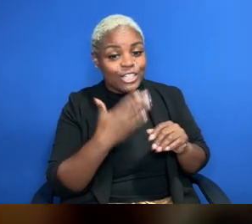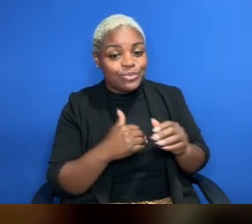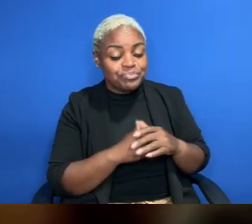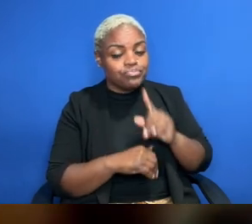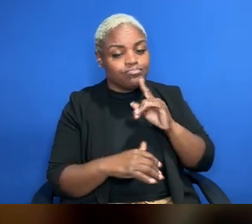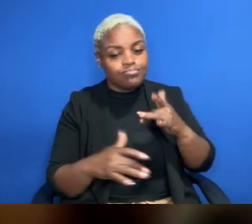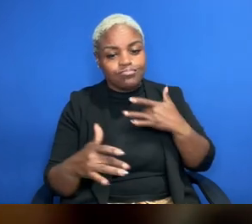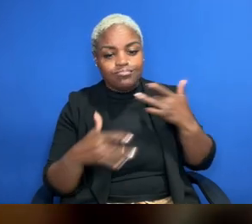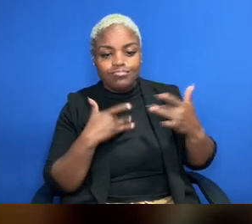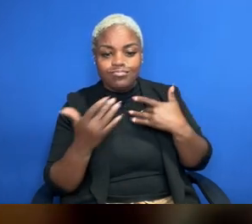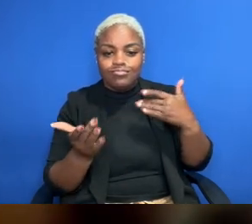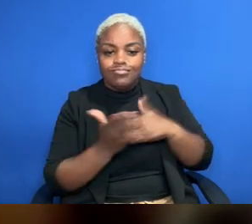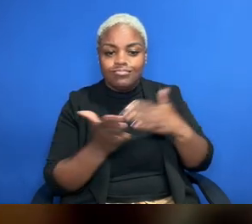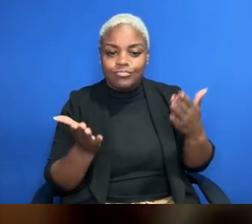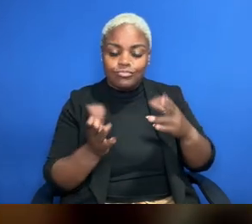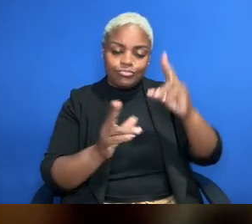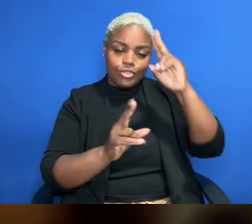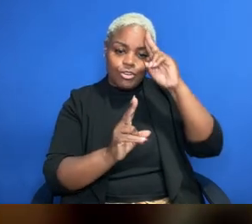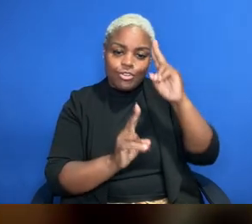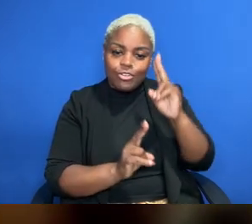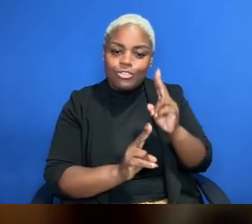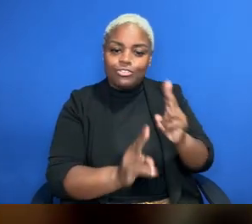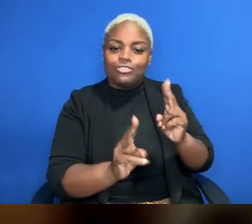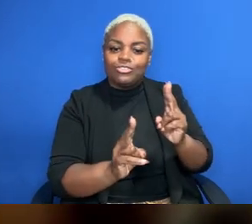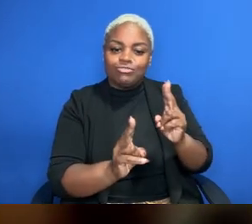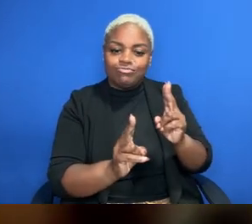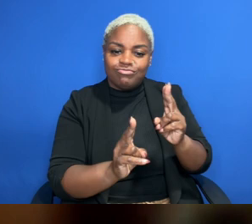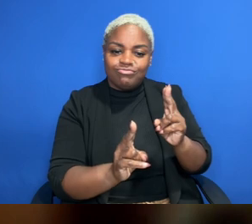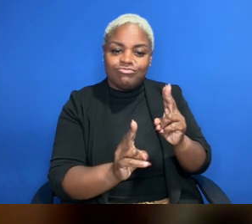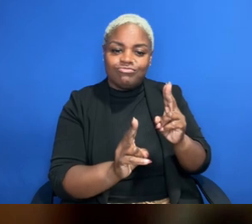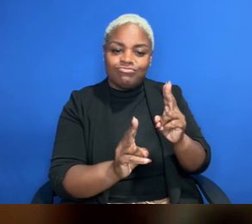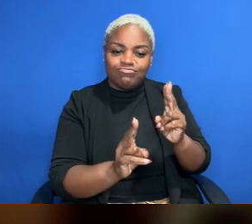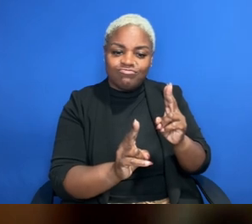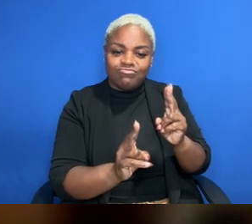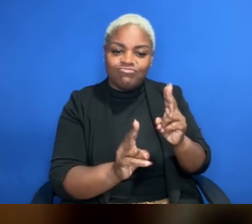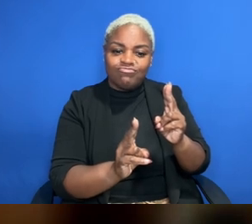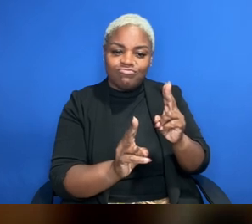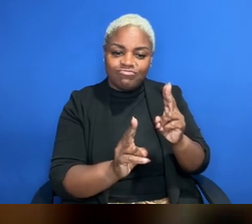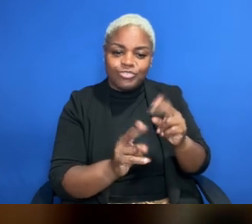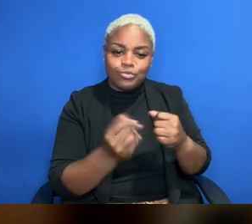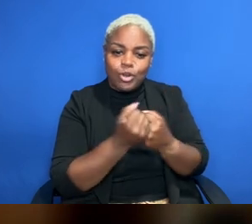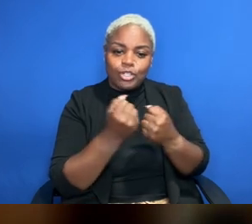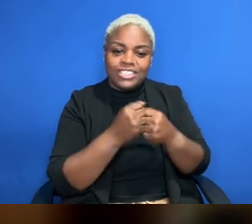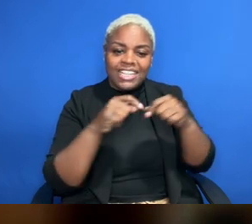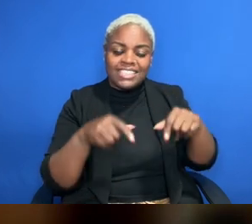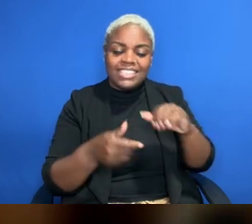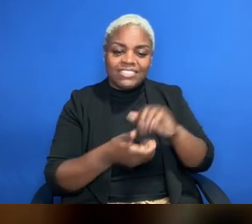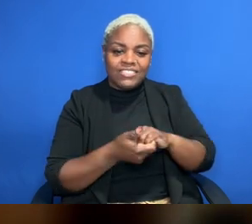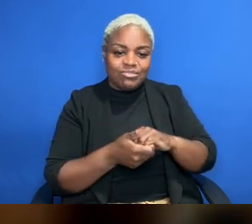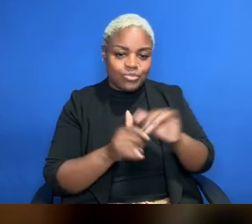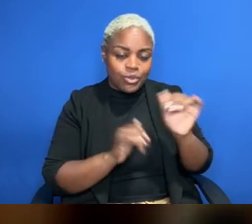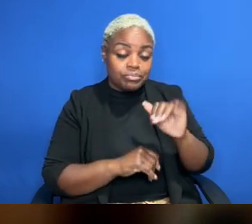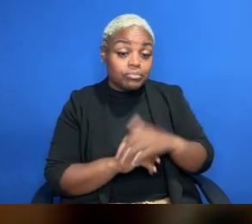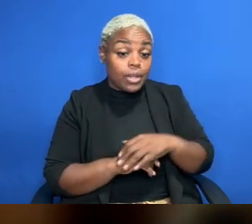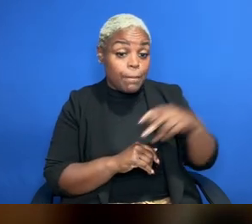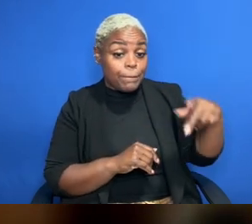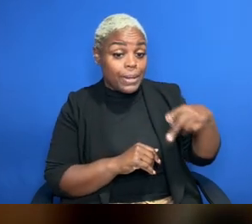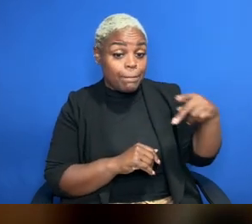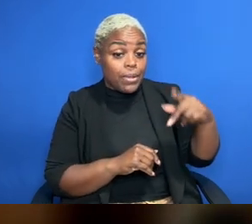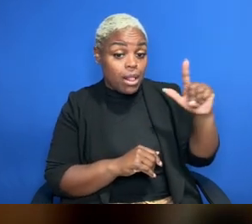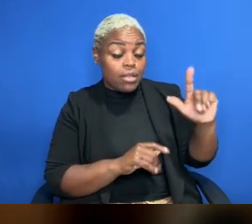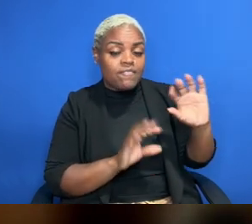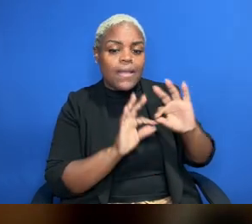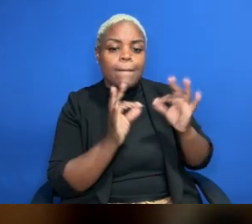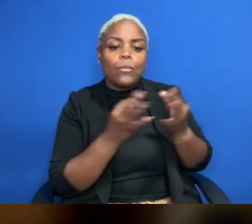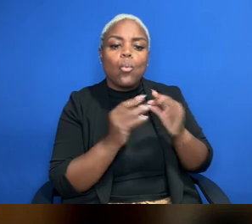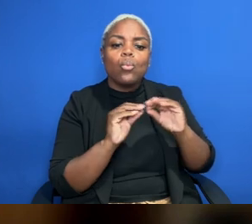Yes, hi, thank you. Really excited again to be here and honored to be sponsoring this event as well.